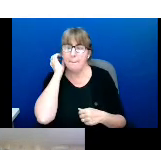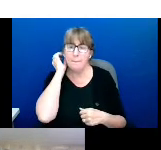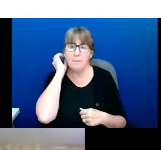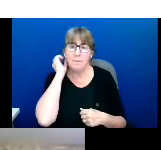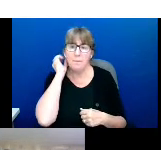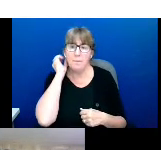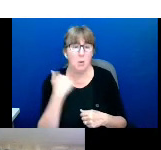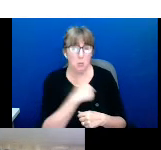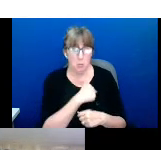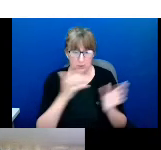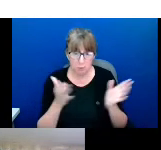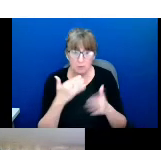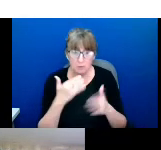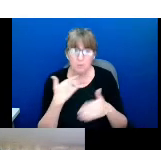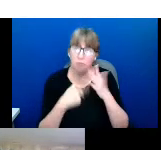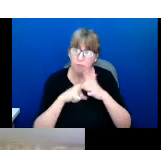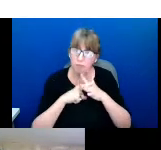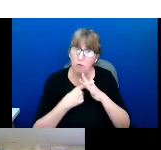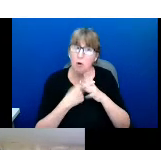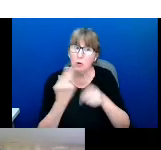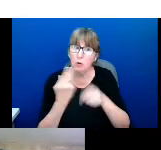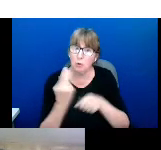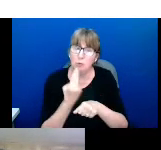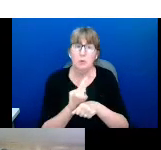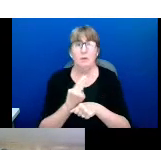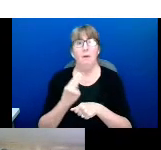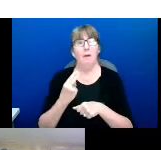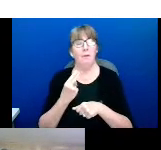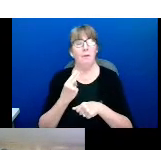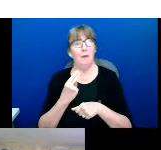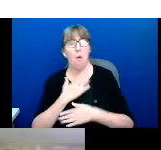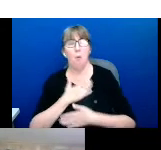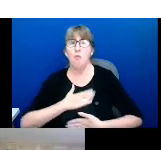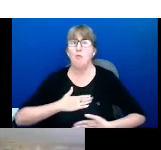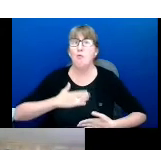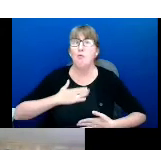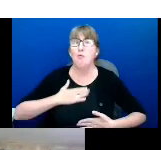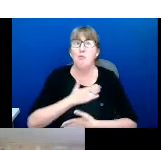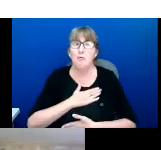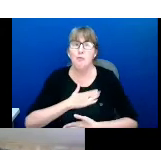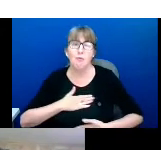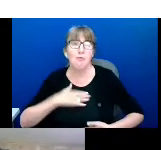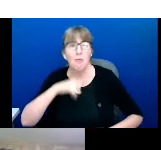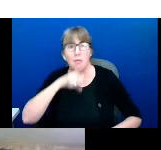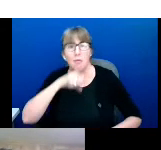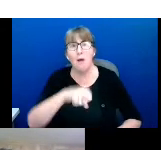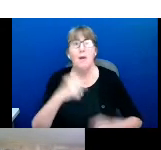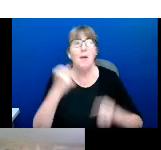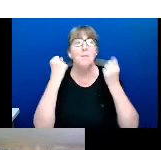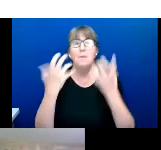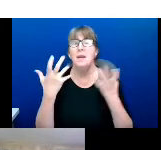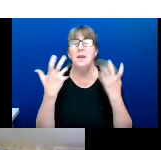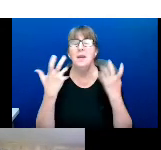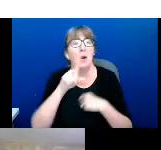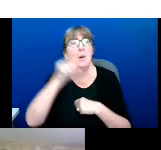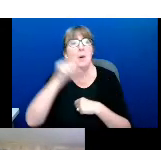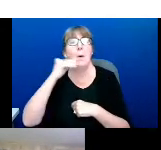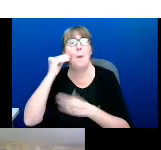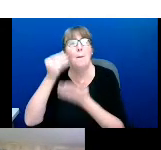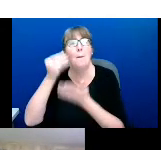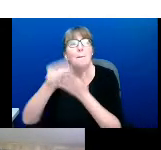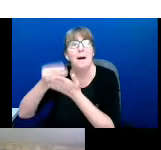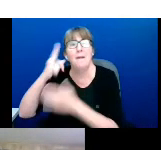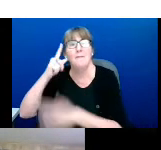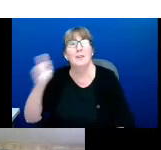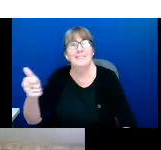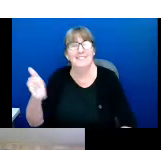start it and use it, they kind of fell in love with it. I think a lot of them wanted to go home and get their own backpack blower. But